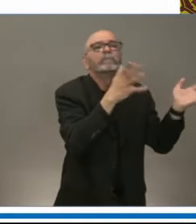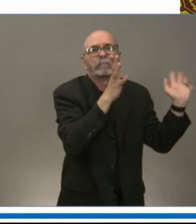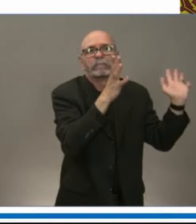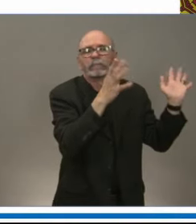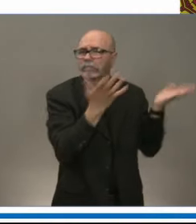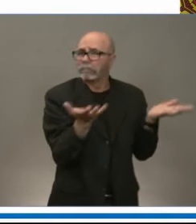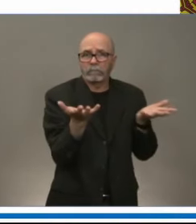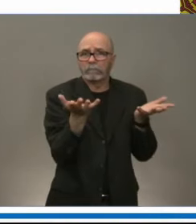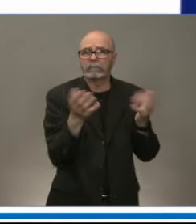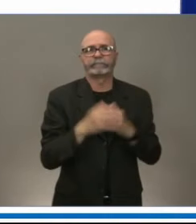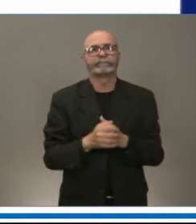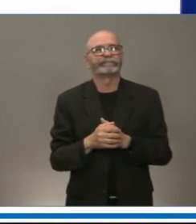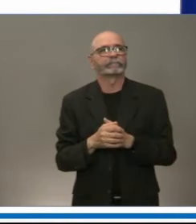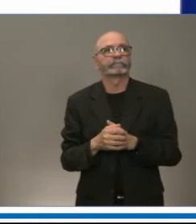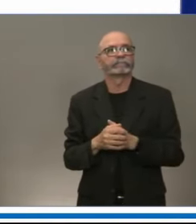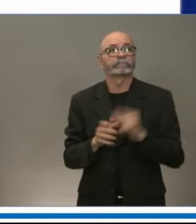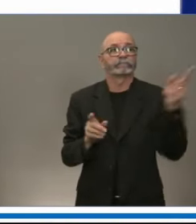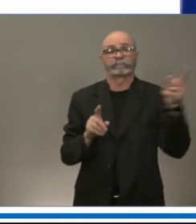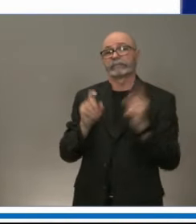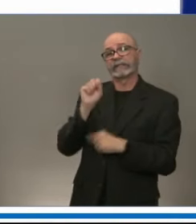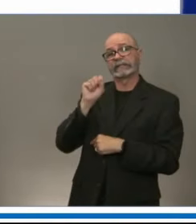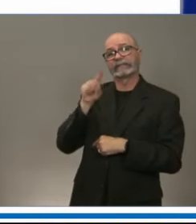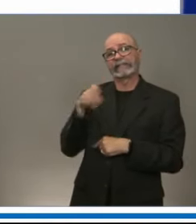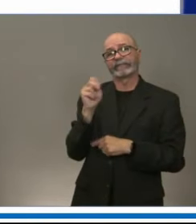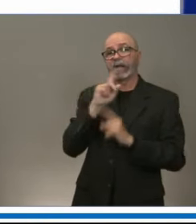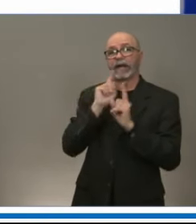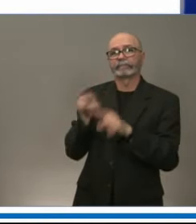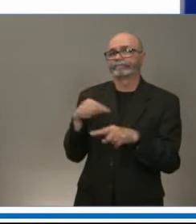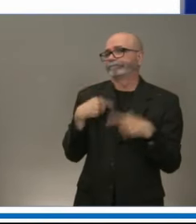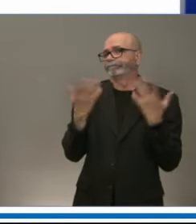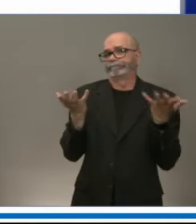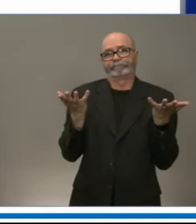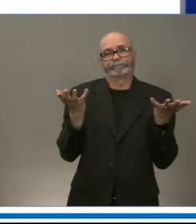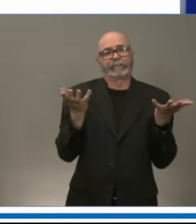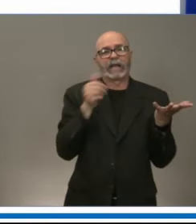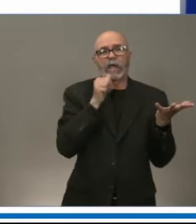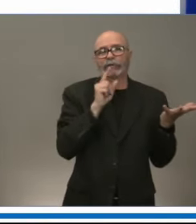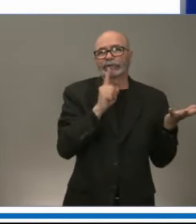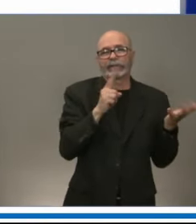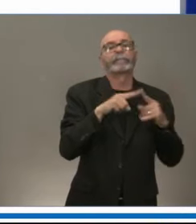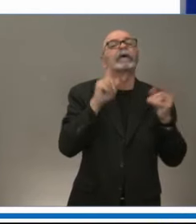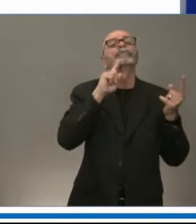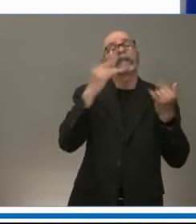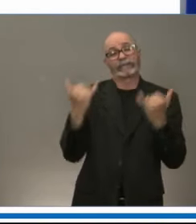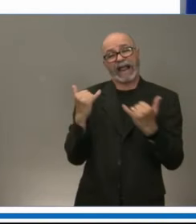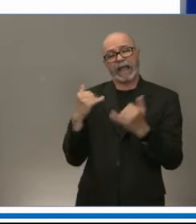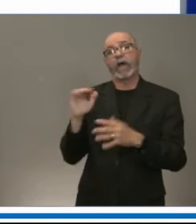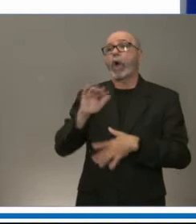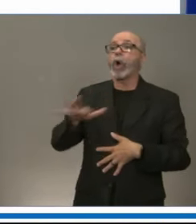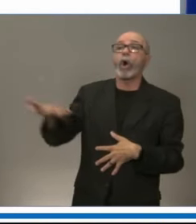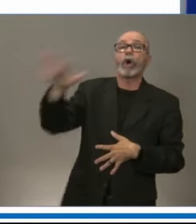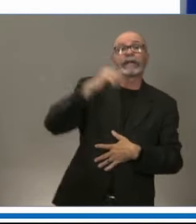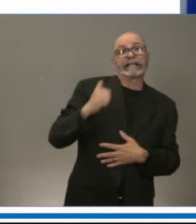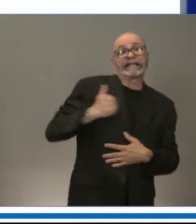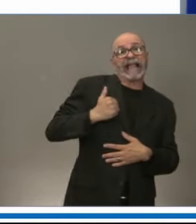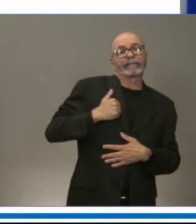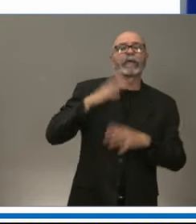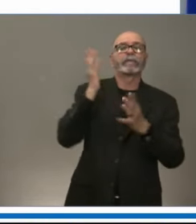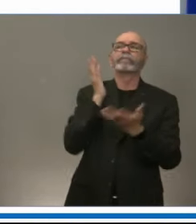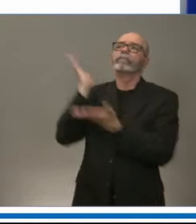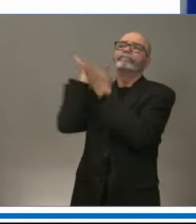time. What happened really universally across the country was, as you know, there's a new shipment coming in. Anyone who's been watching the news knows